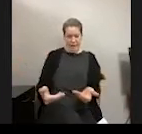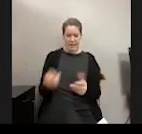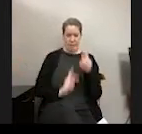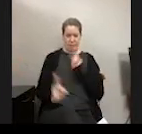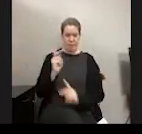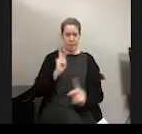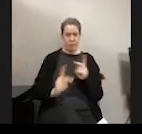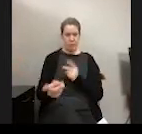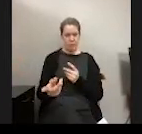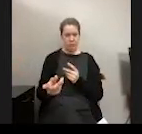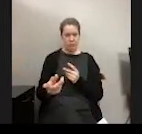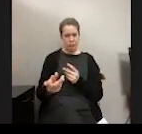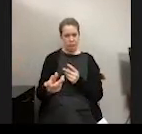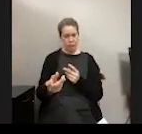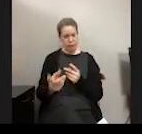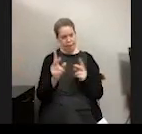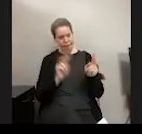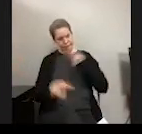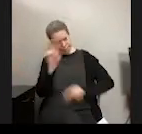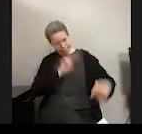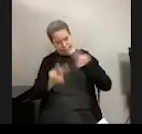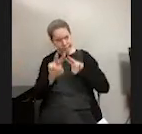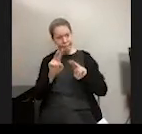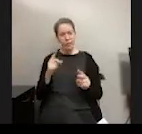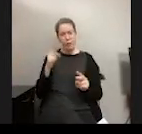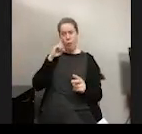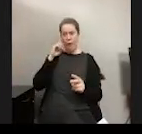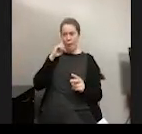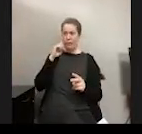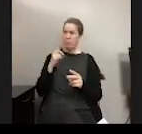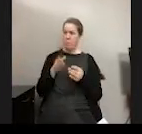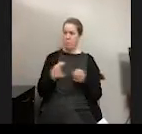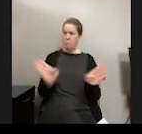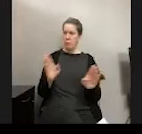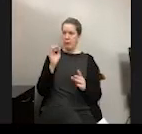that public art can be very, very useful for.